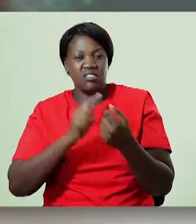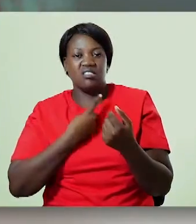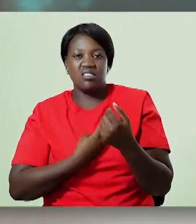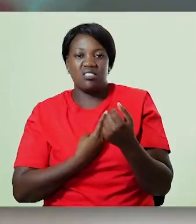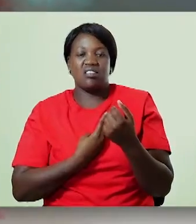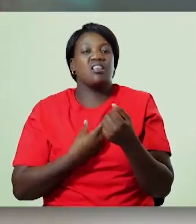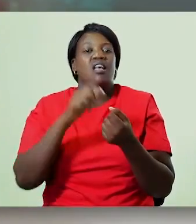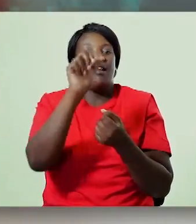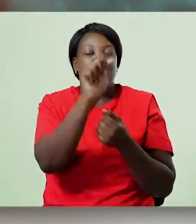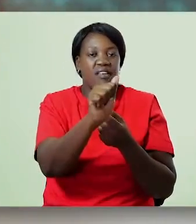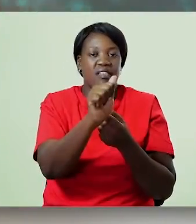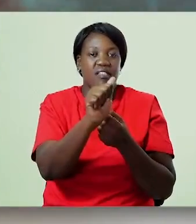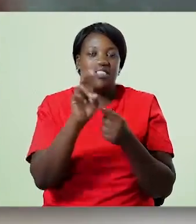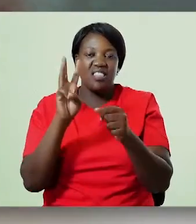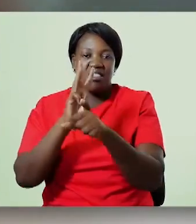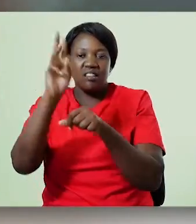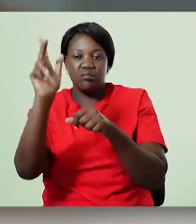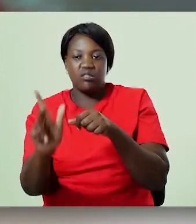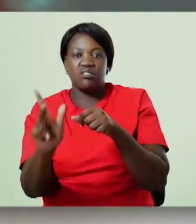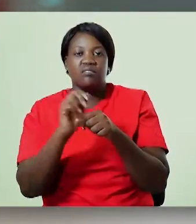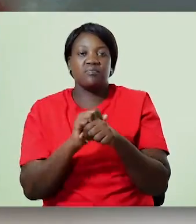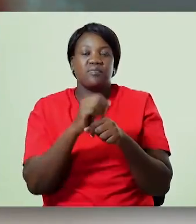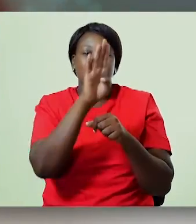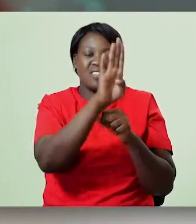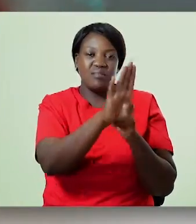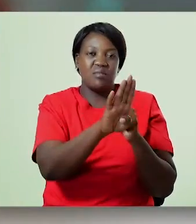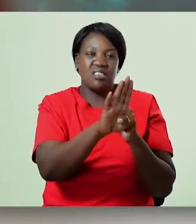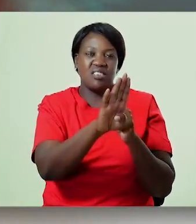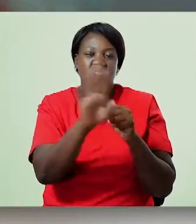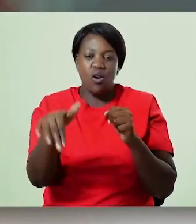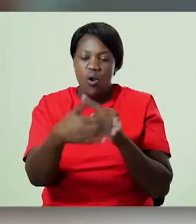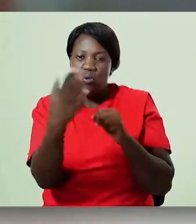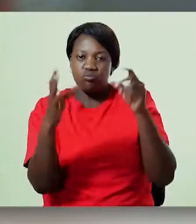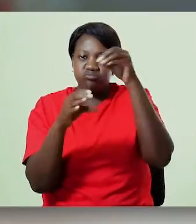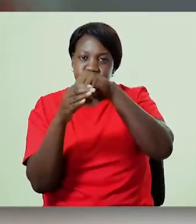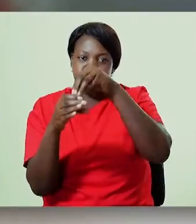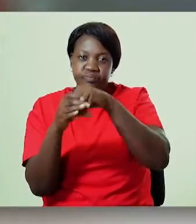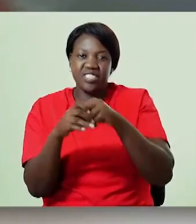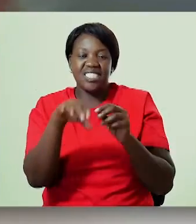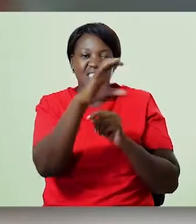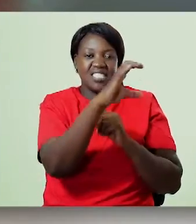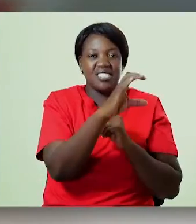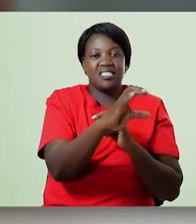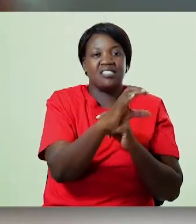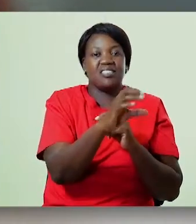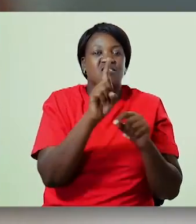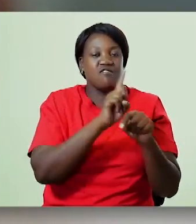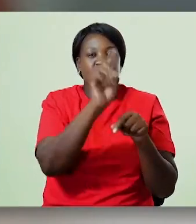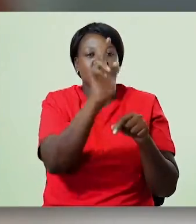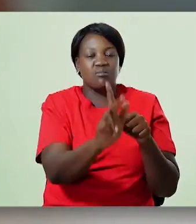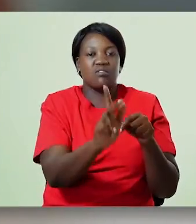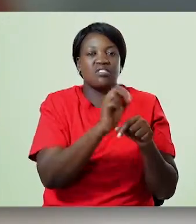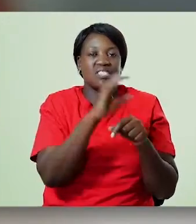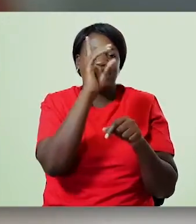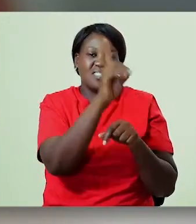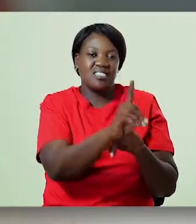Is it A, third person, B, the omniscient narrator, C, first person,